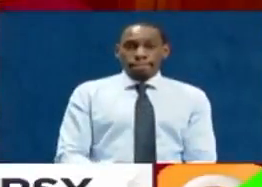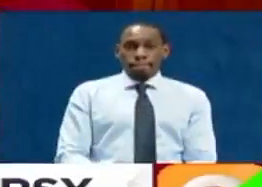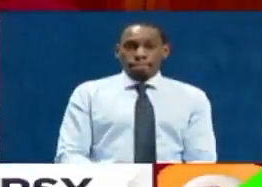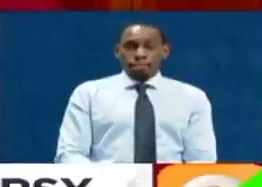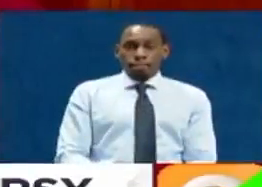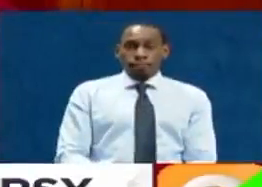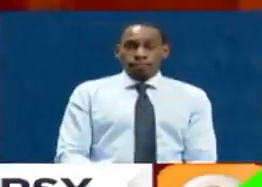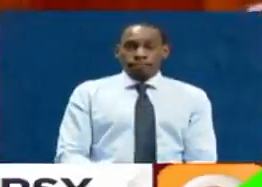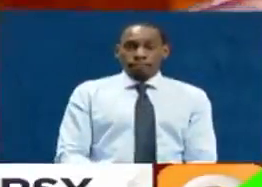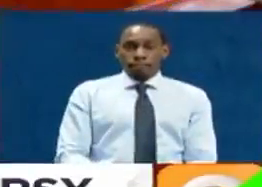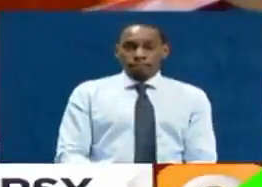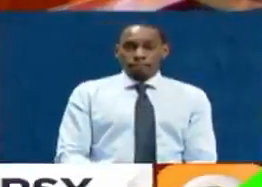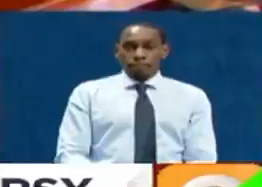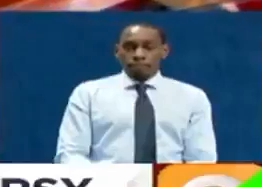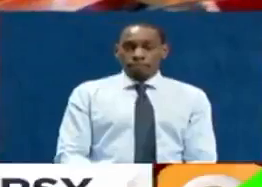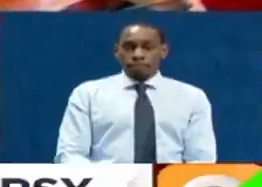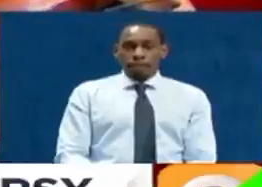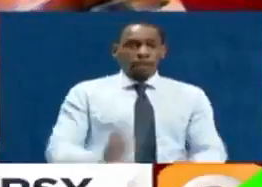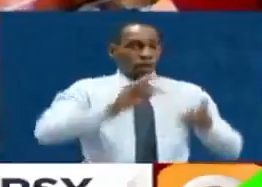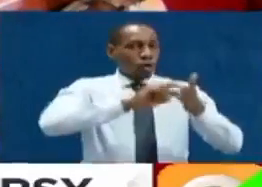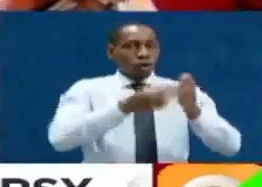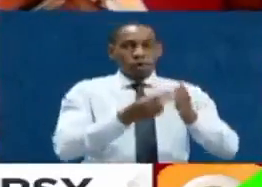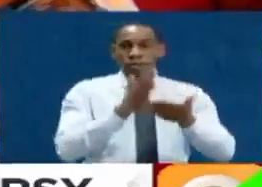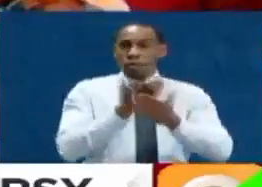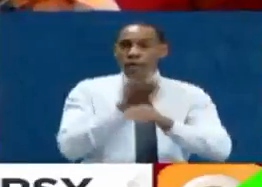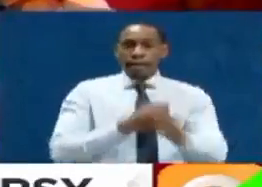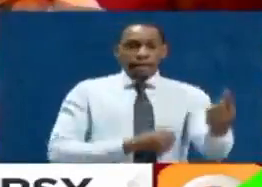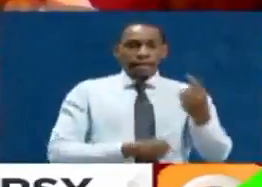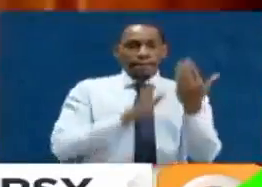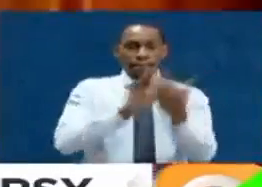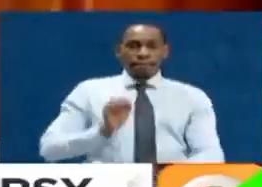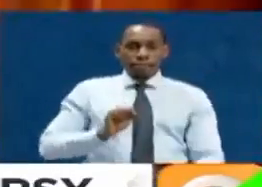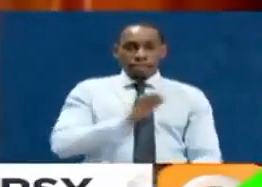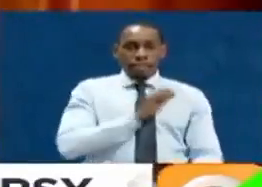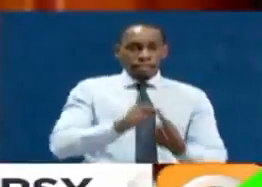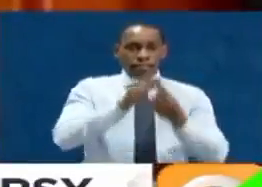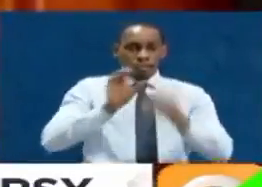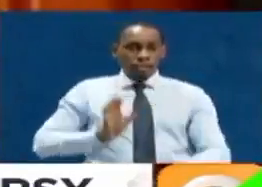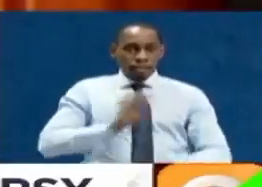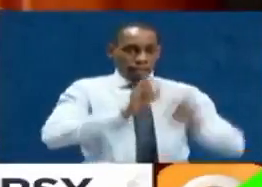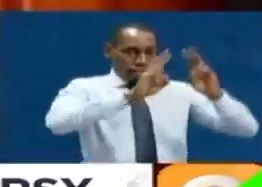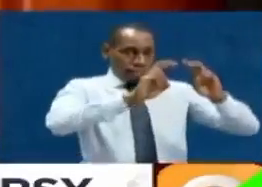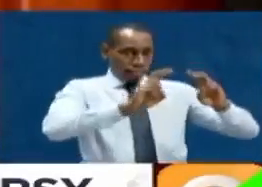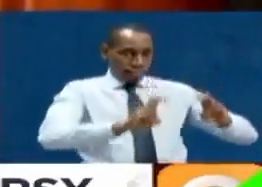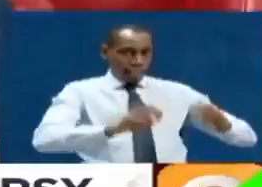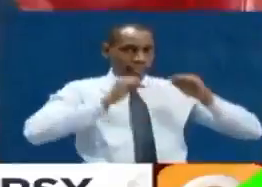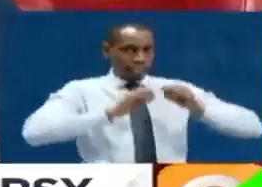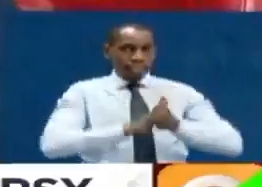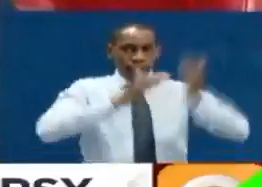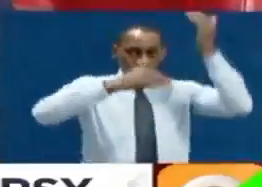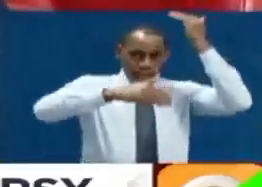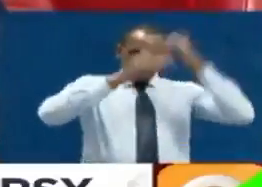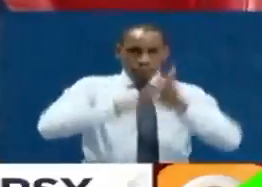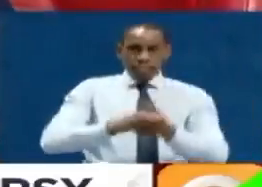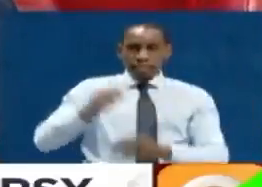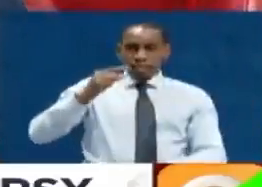These contracts are very complicated. They are appearing before the Senate ad hoc committee investigating the deal. Professor